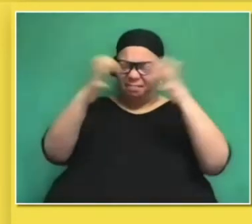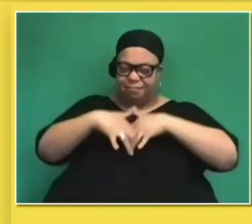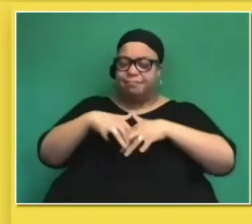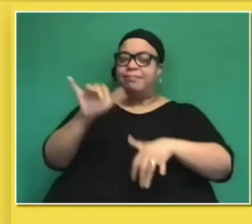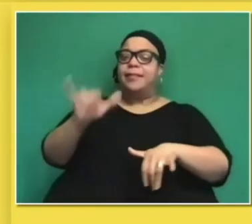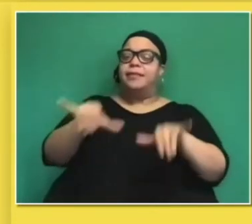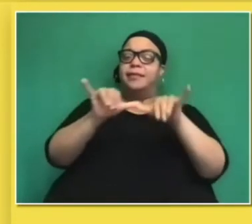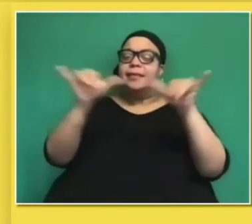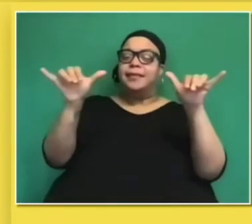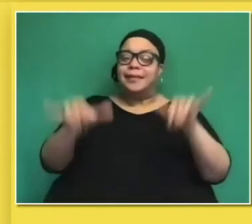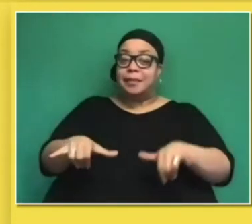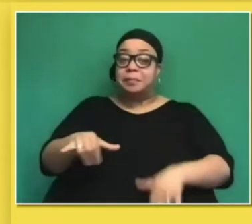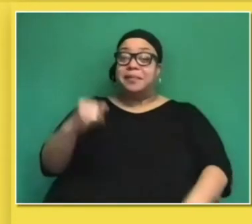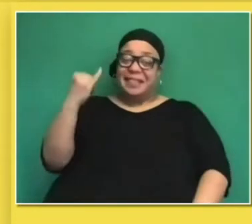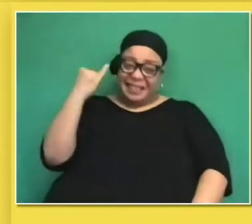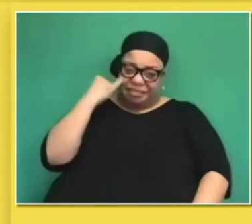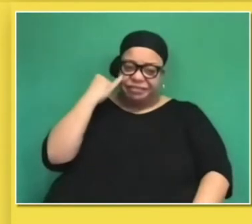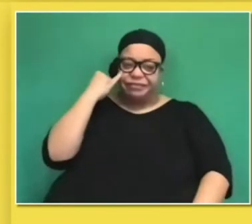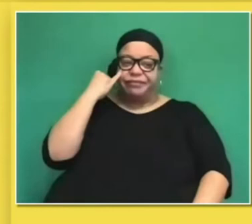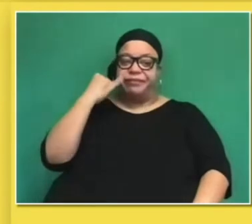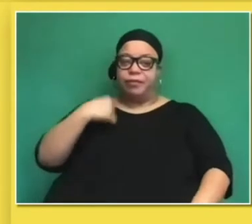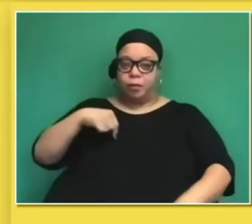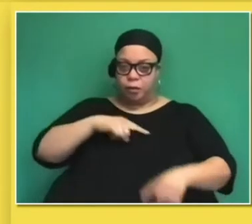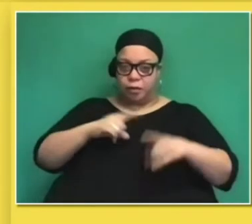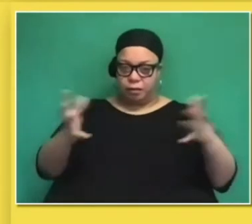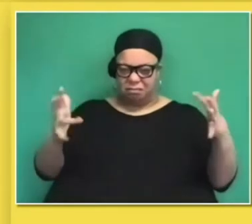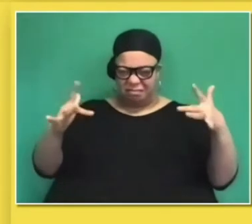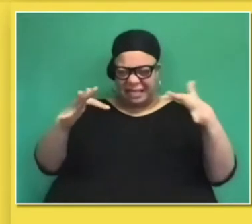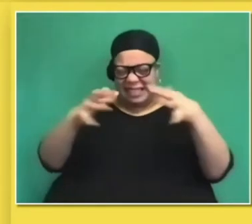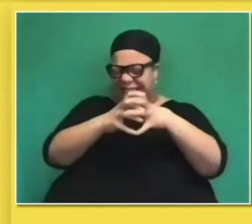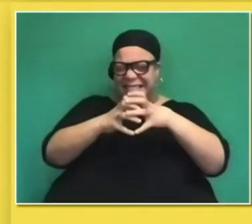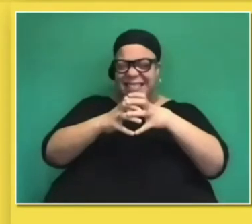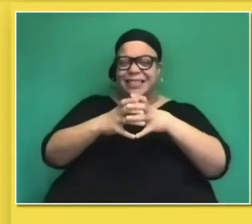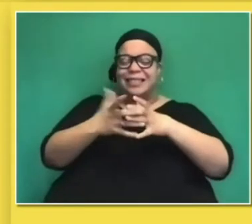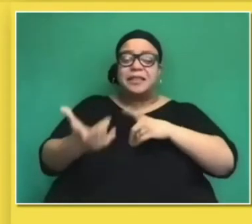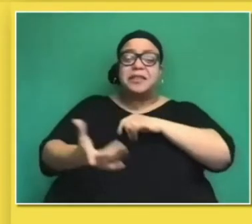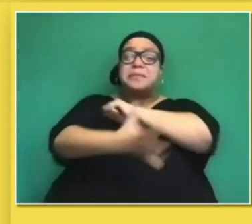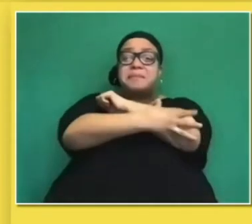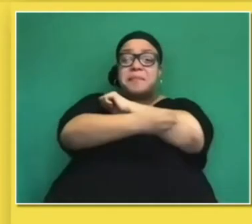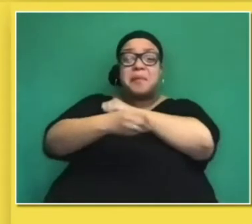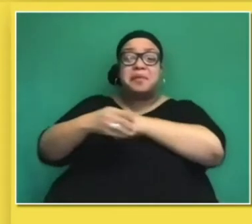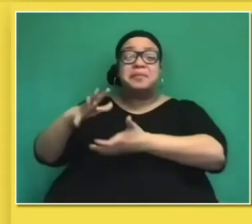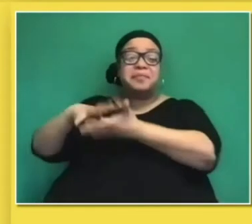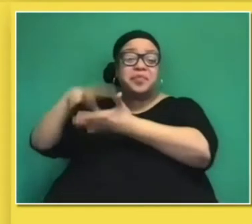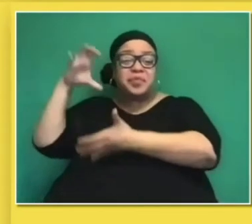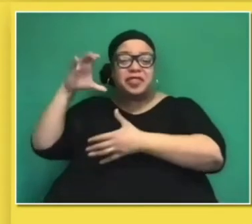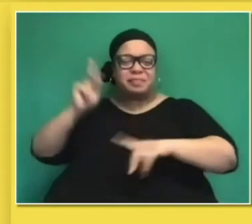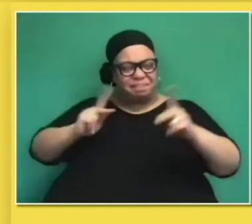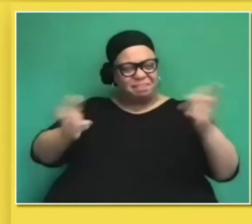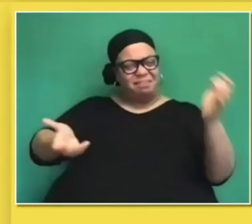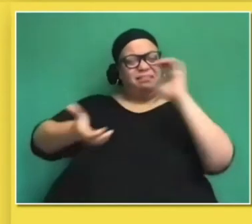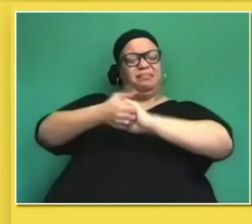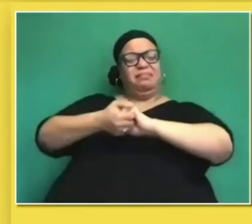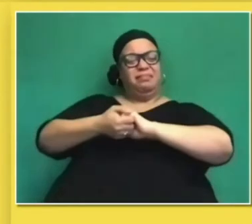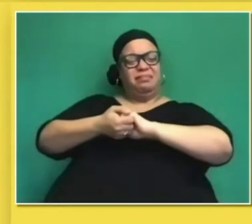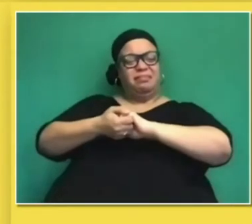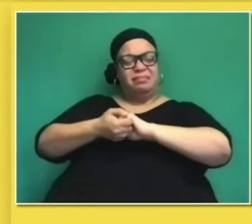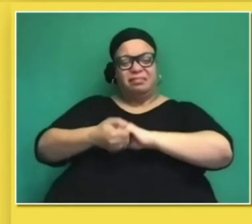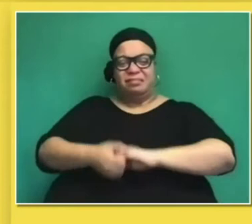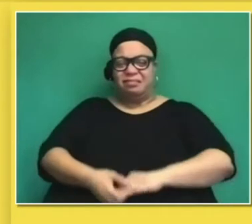and low wealth people. And that is our work. In Wisconsin and Michigan and Pennsylvania,